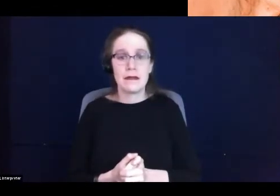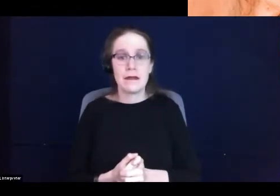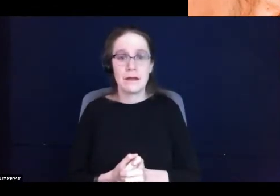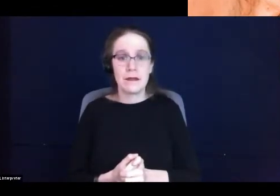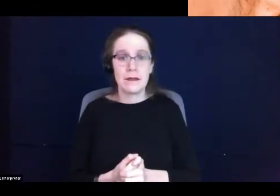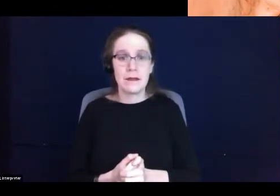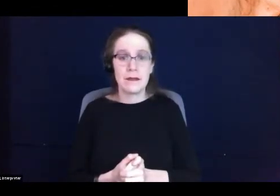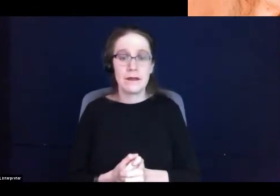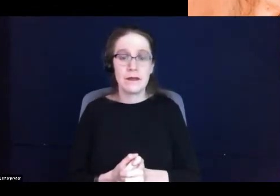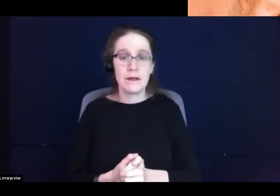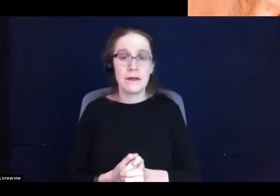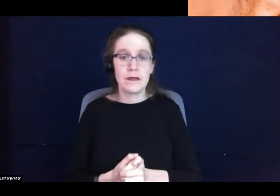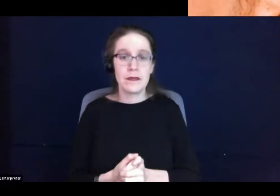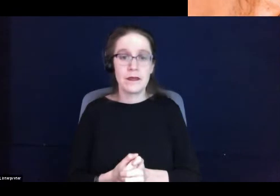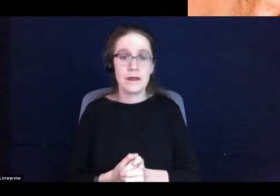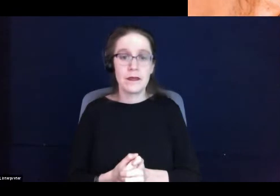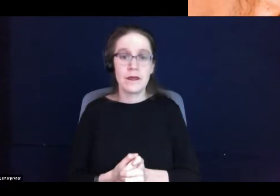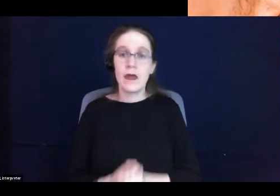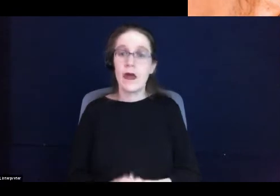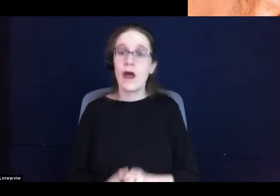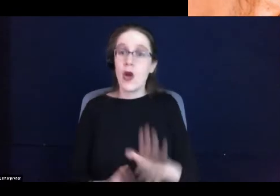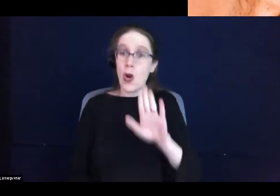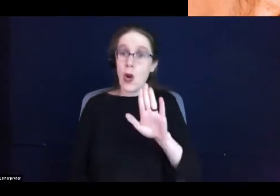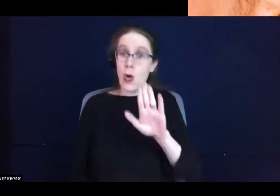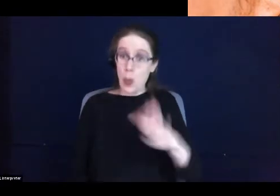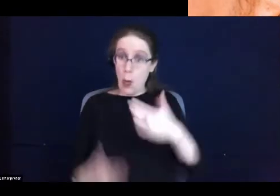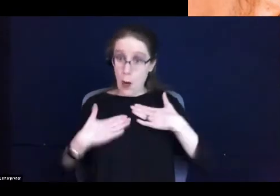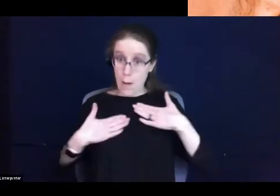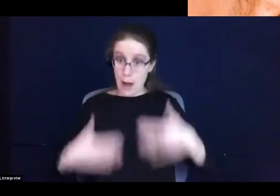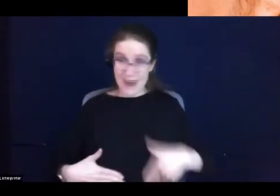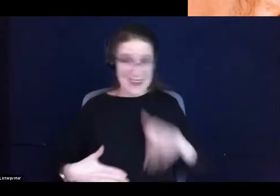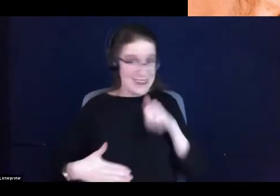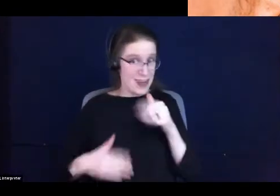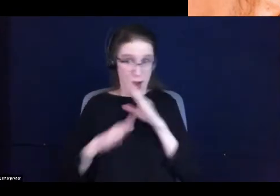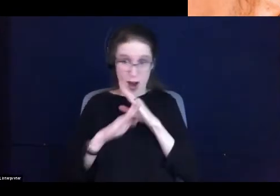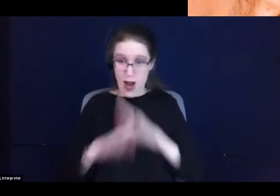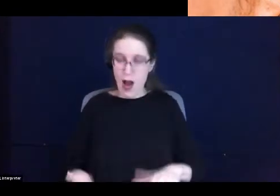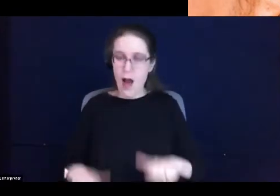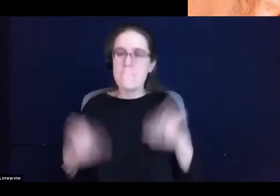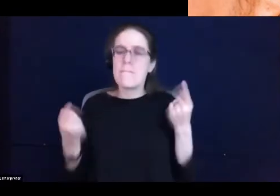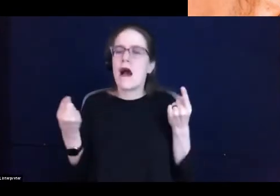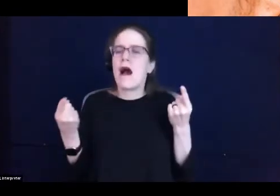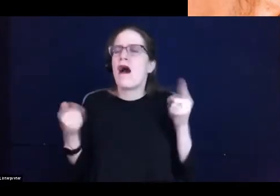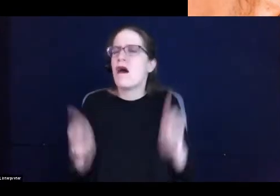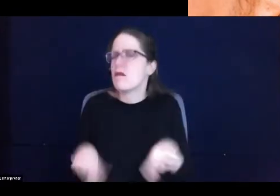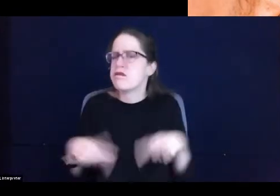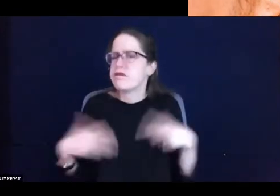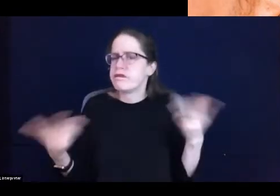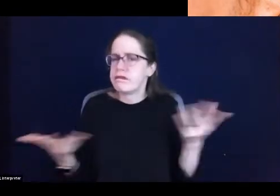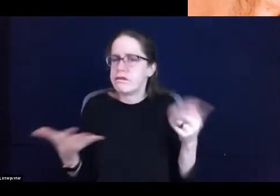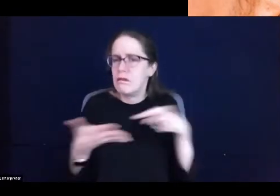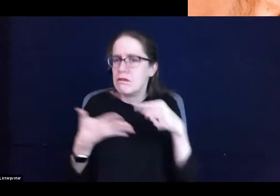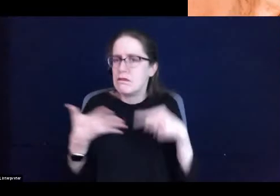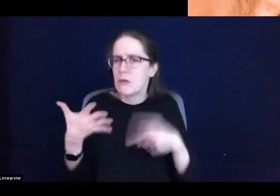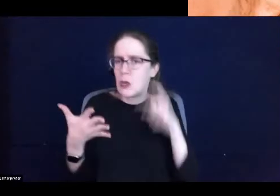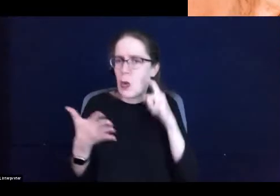What are some things that happen in your body when you're not calm? When you're not calm, what are some of the things that you